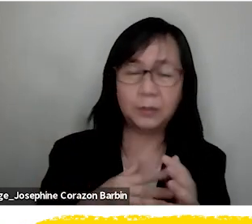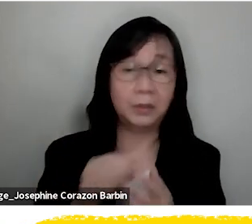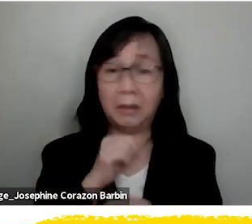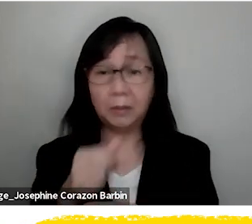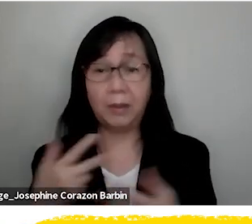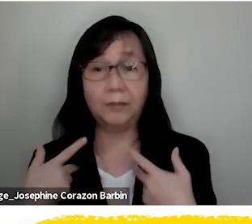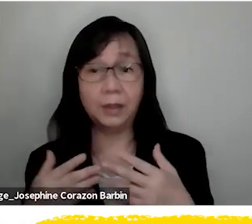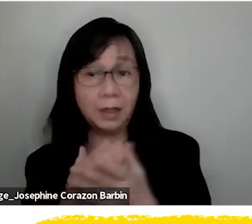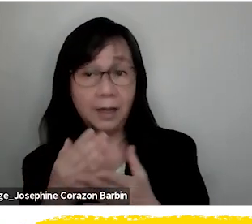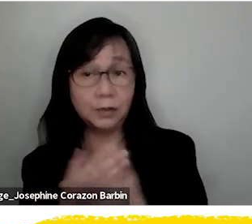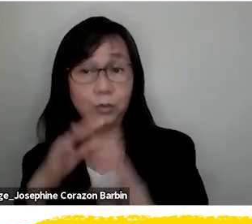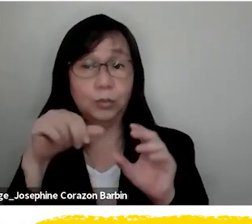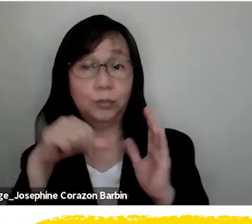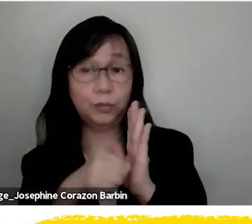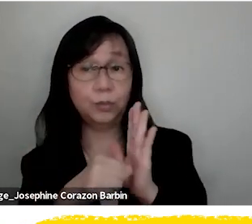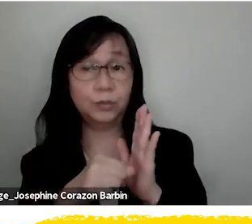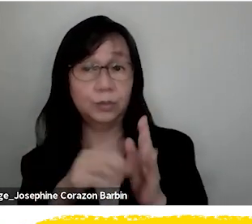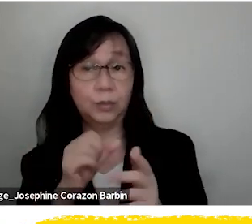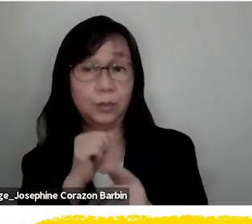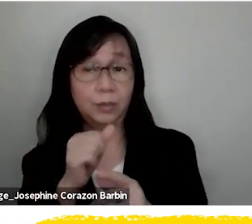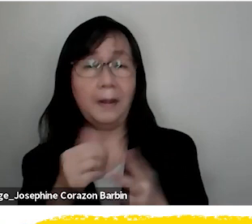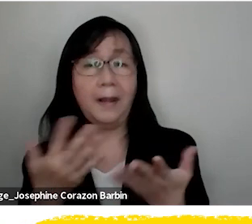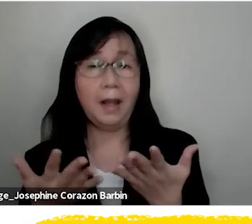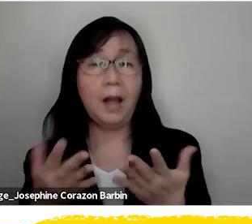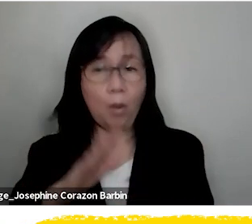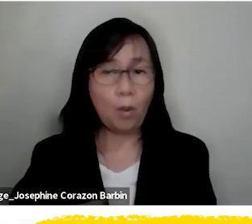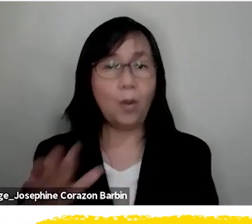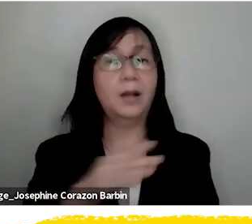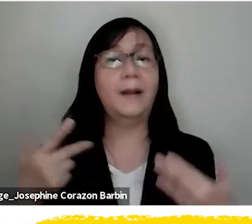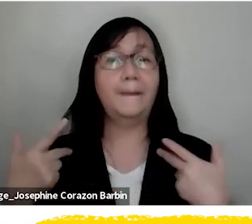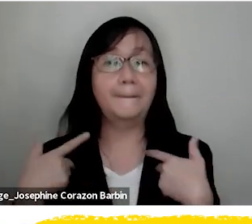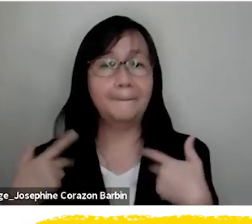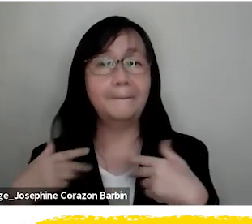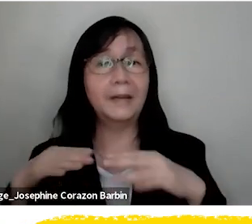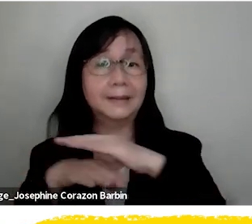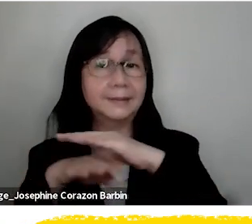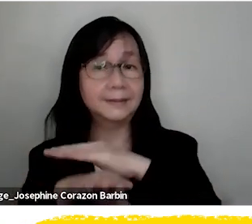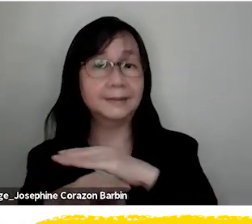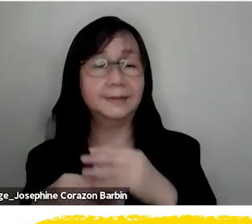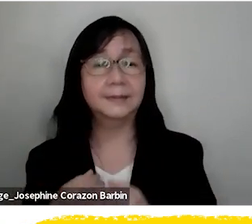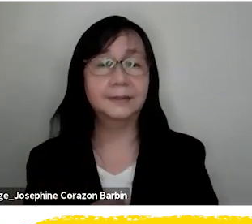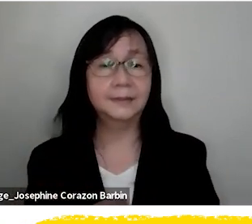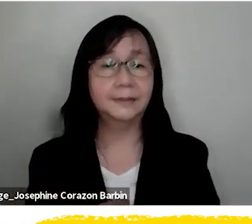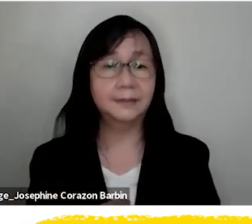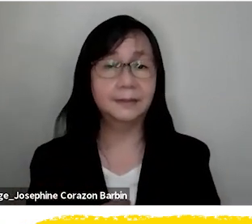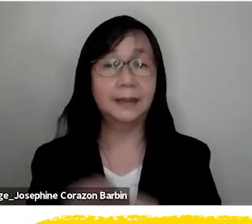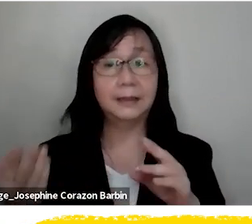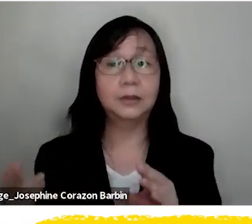the right to vote or not, everyone should have access. And this